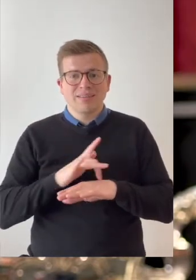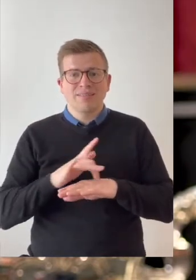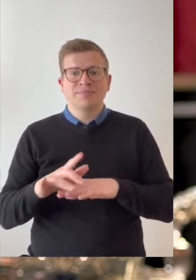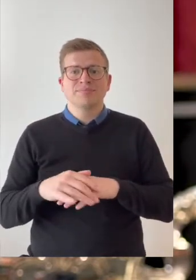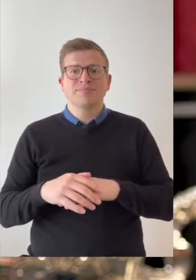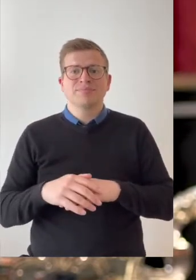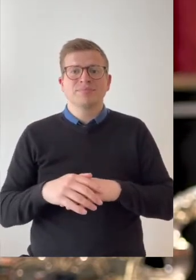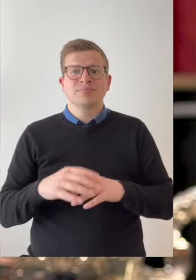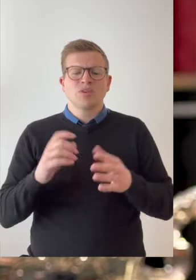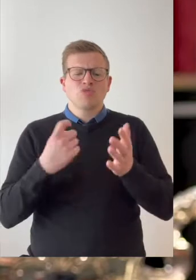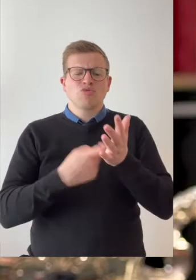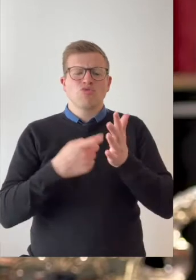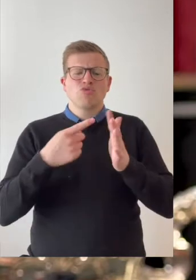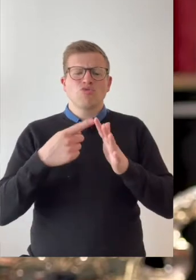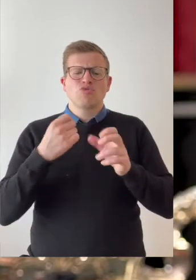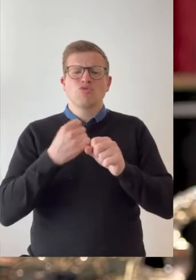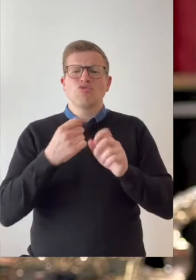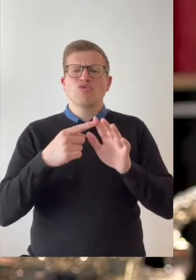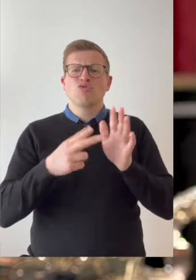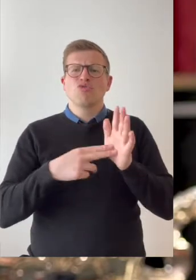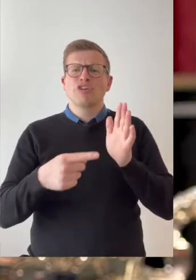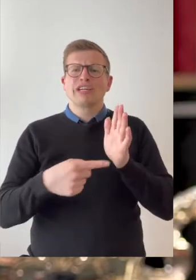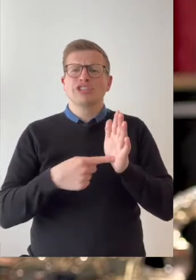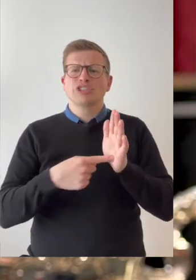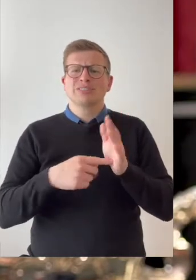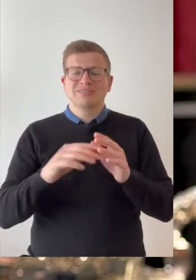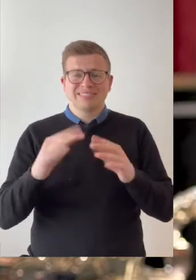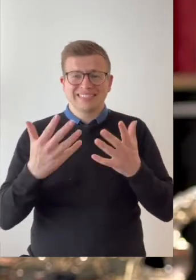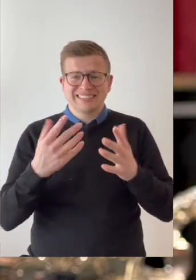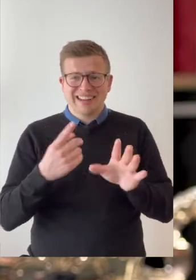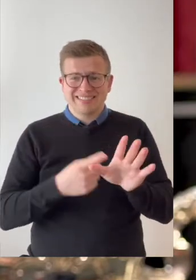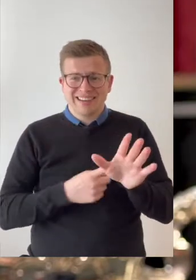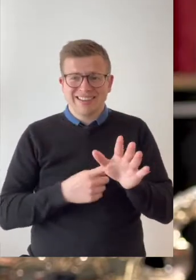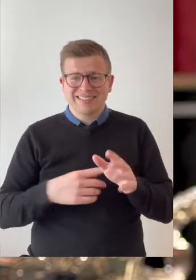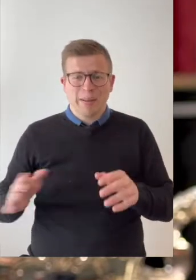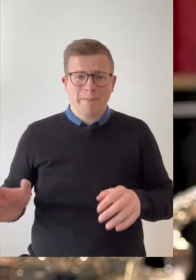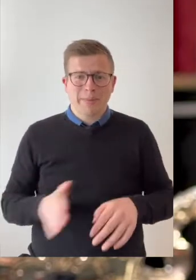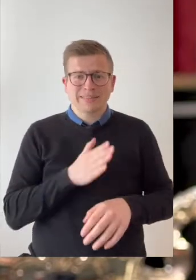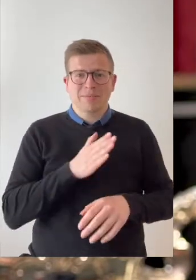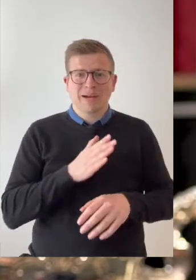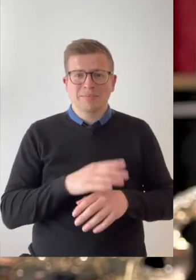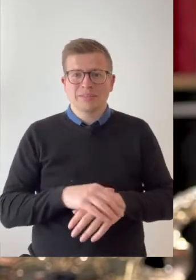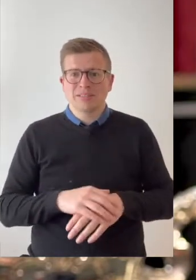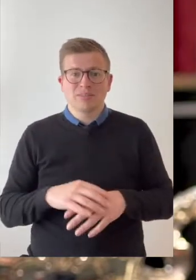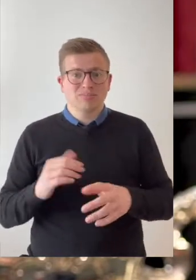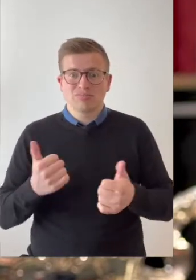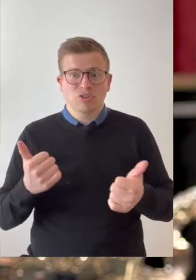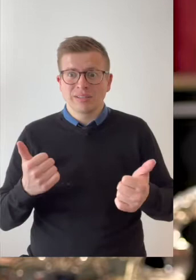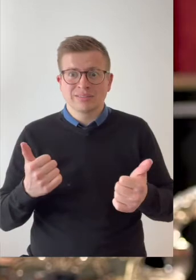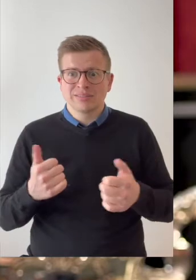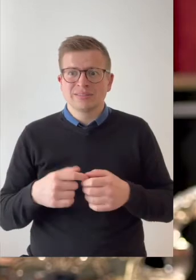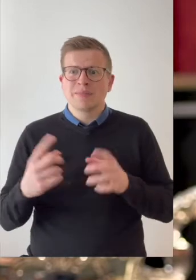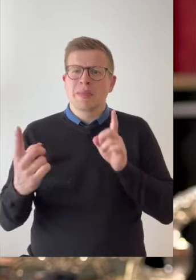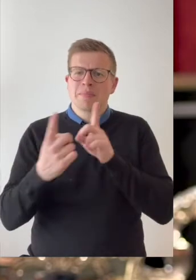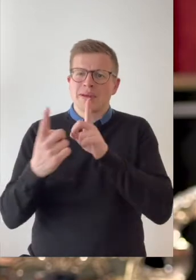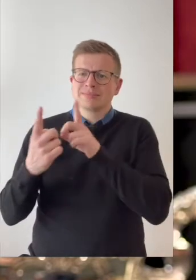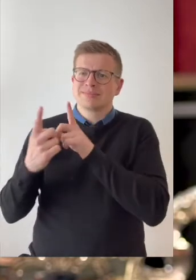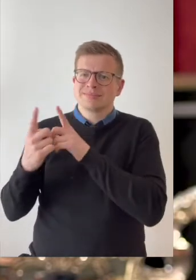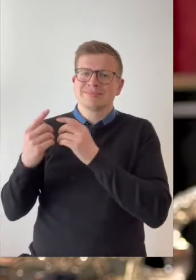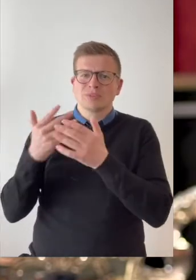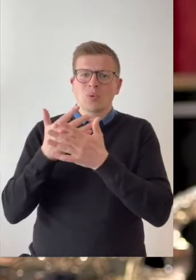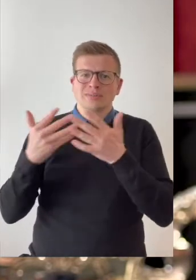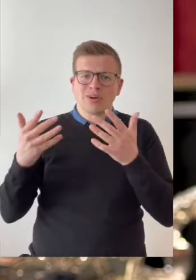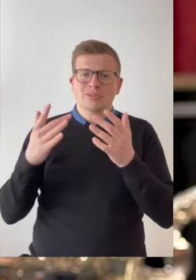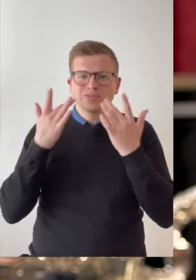theatre. The Regent, I did the Regent for the best part of 10 years on the pantomimes, which was great. It was great, met quite a lot